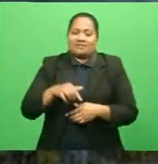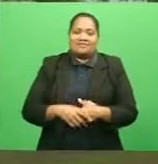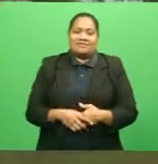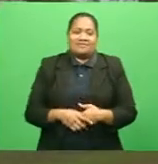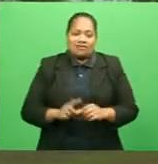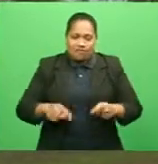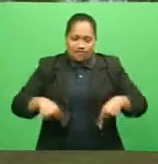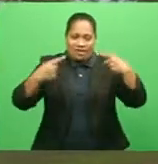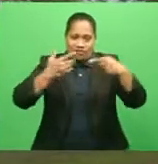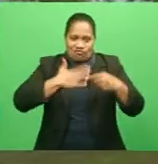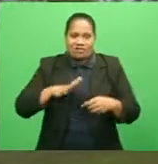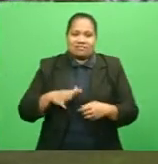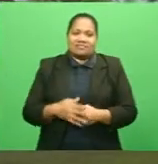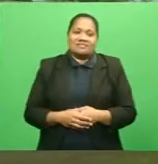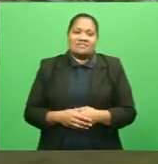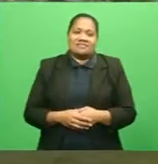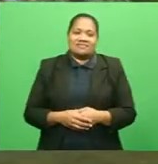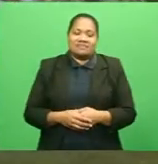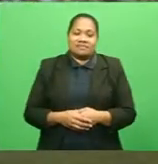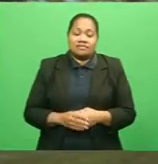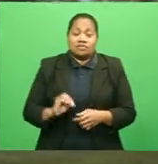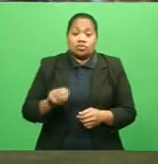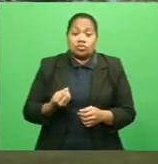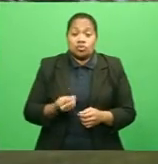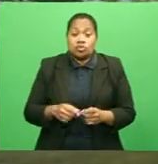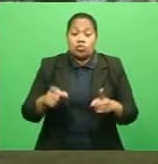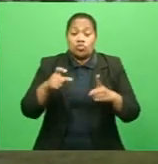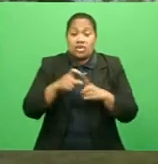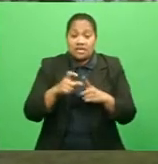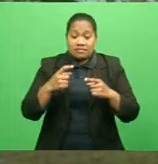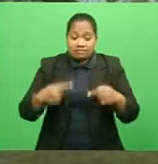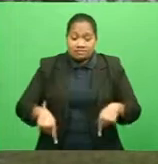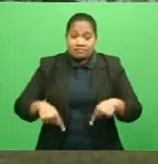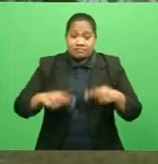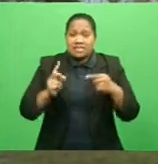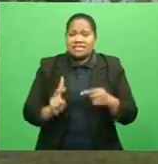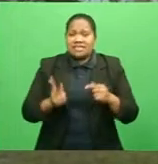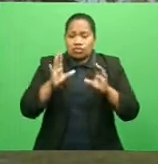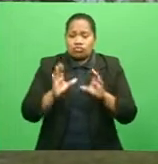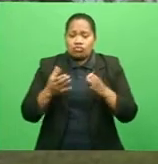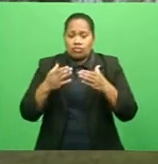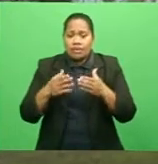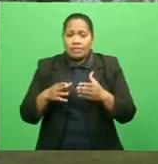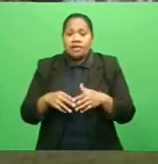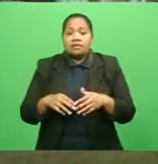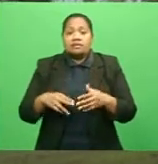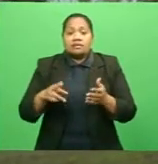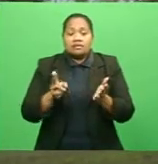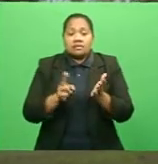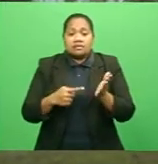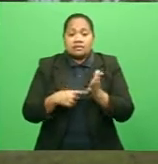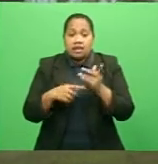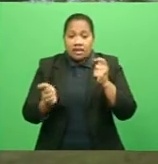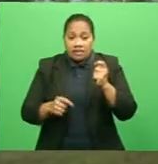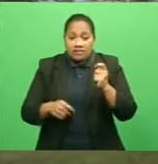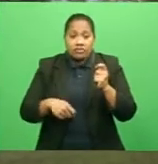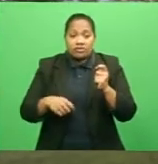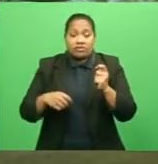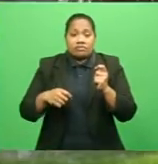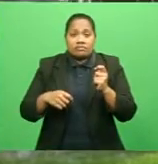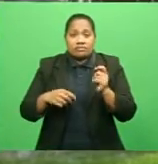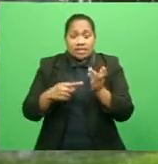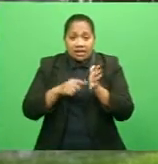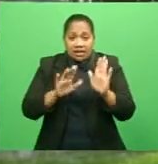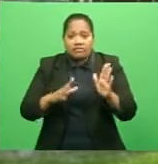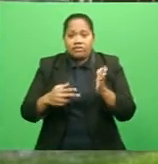final. Set to face Ndreketi in their second group match on Wednesday, Tailevu Neta series say for them it's one game at a time.